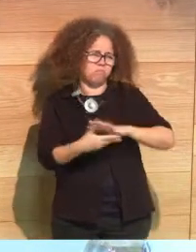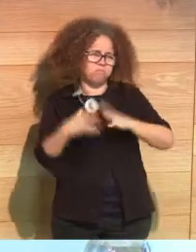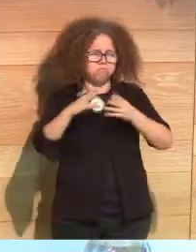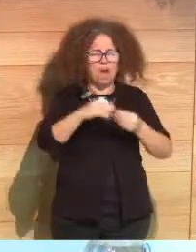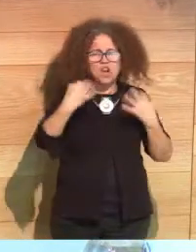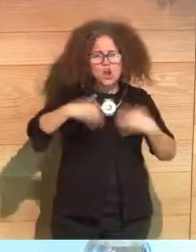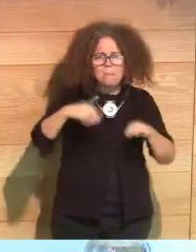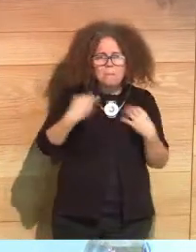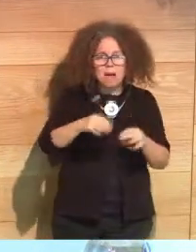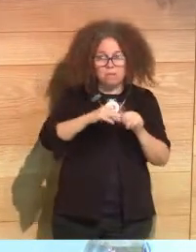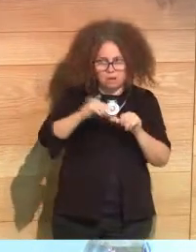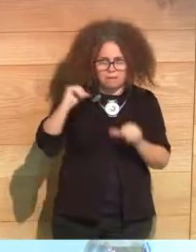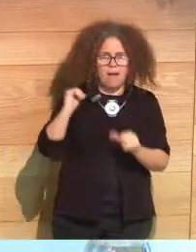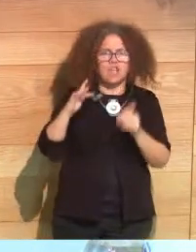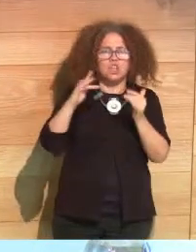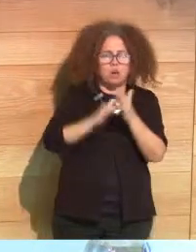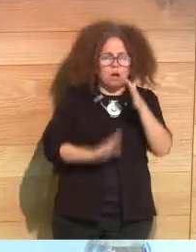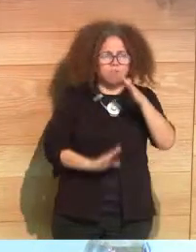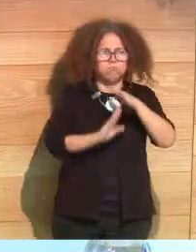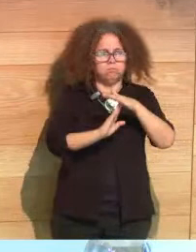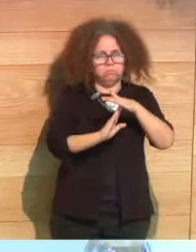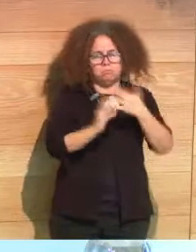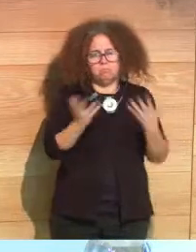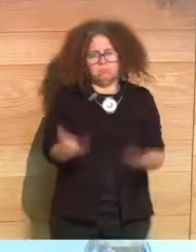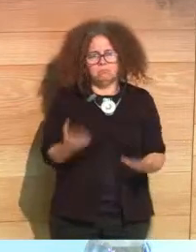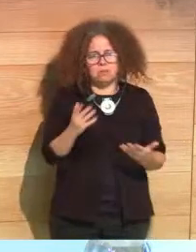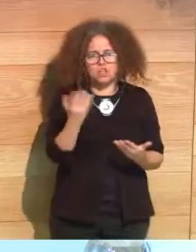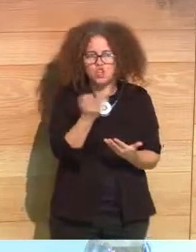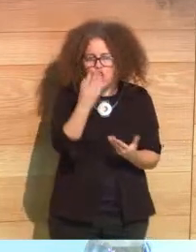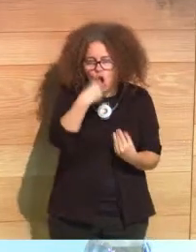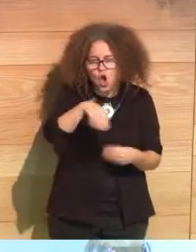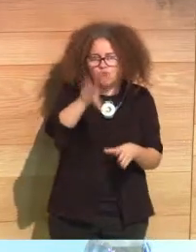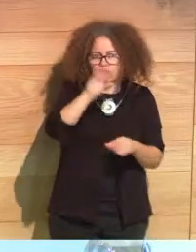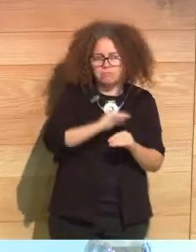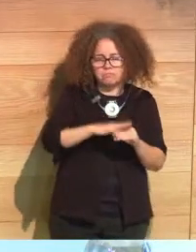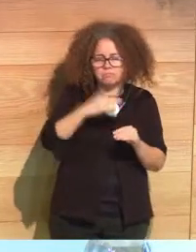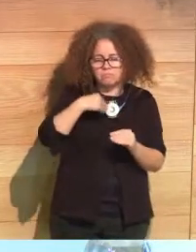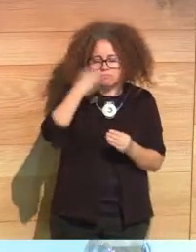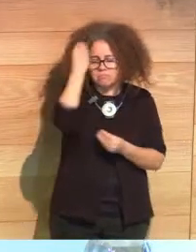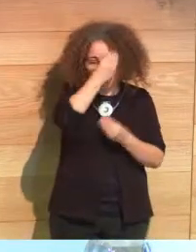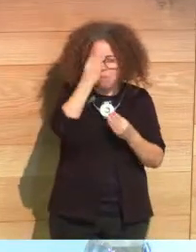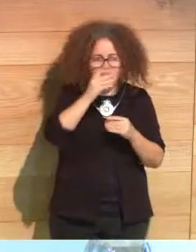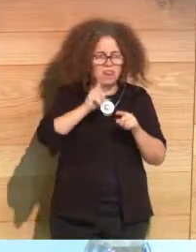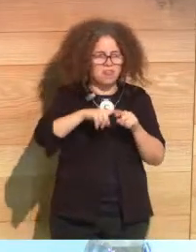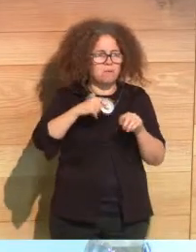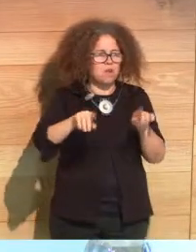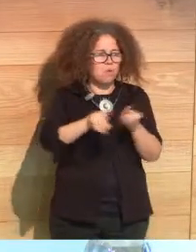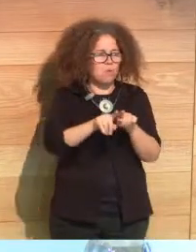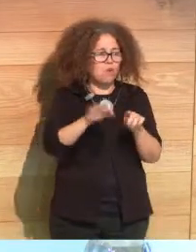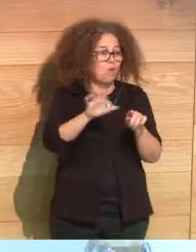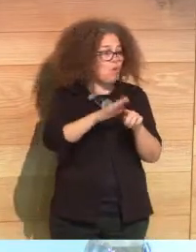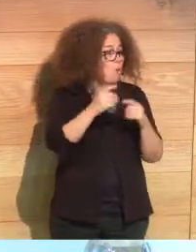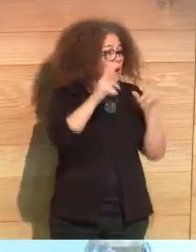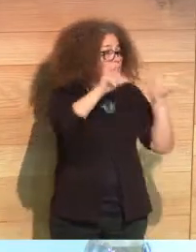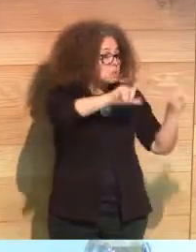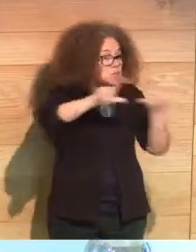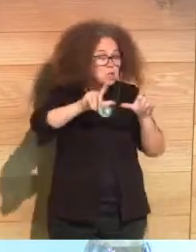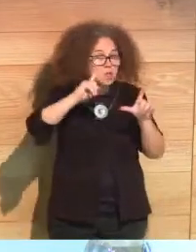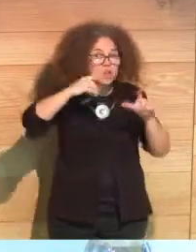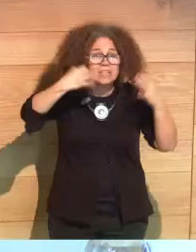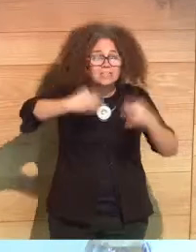I strongly believe that exhibition spaces are very safe spaces. So please come visit the